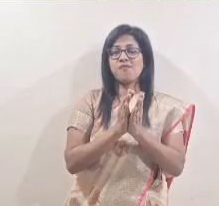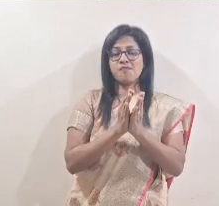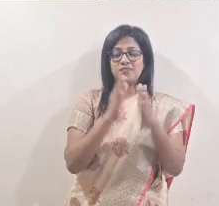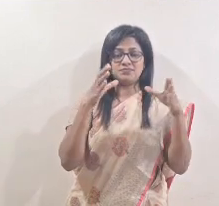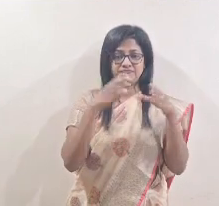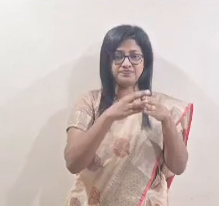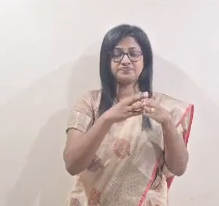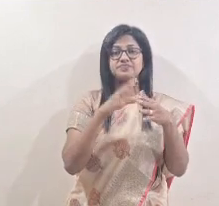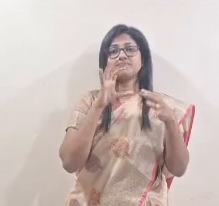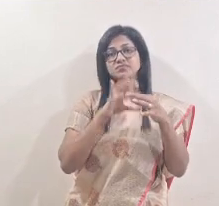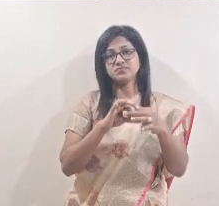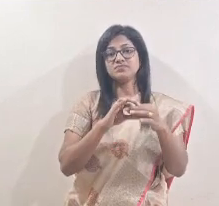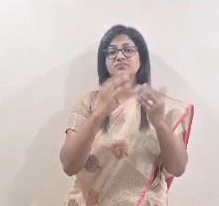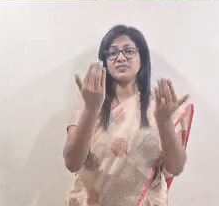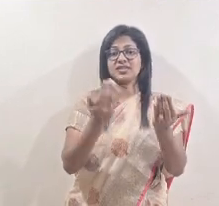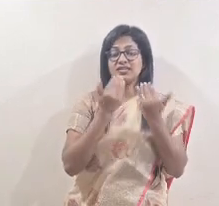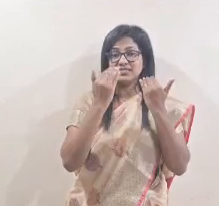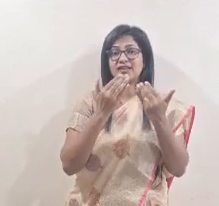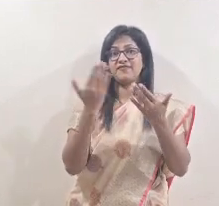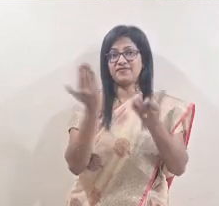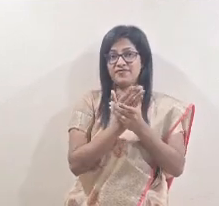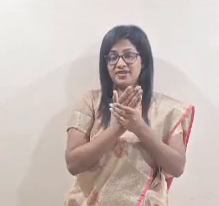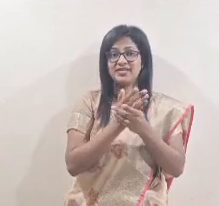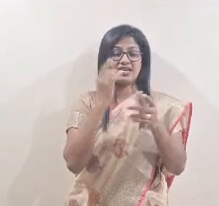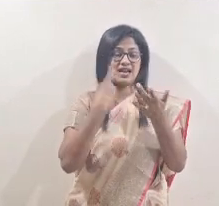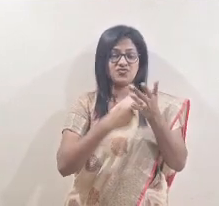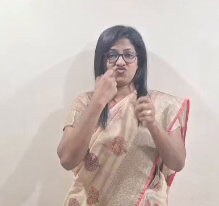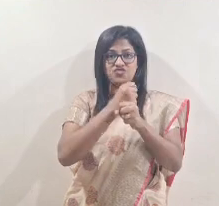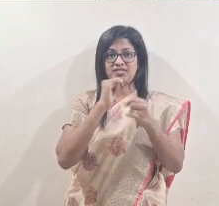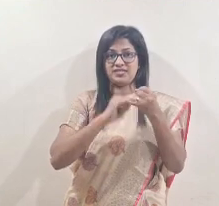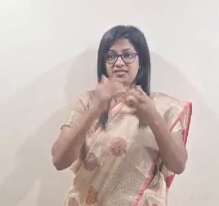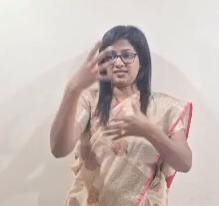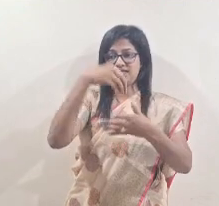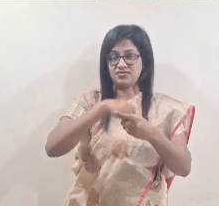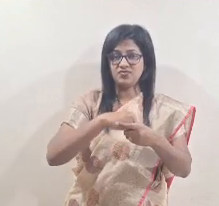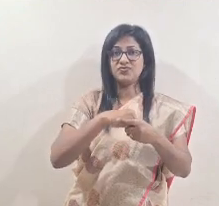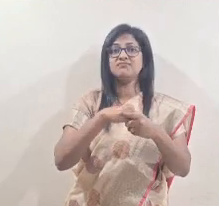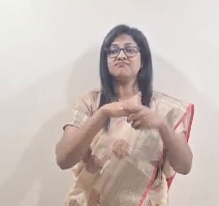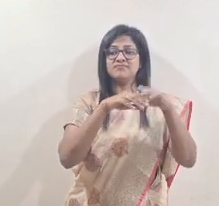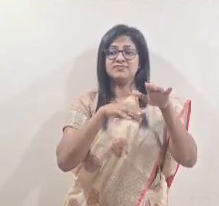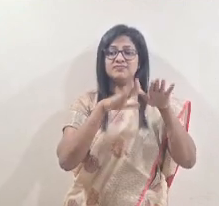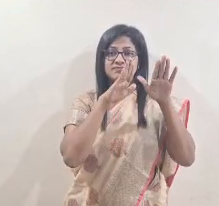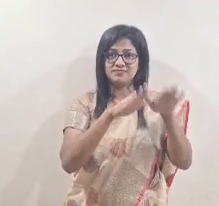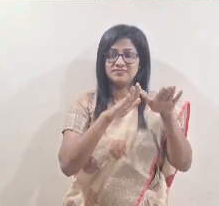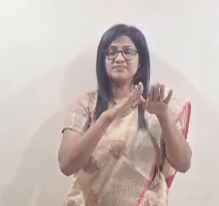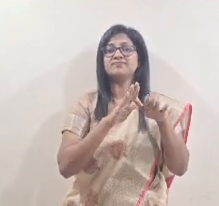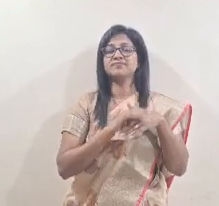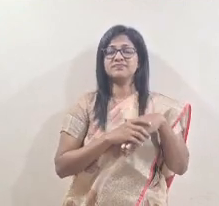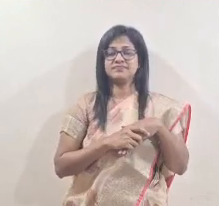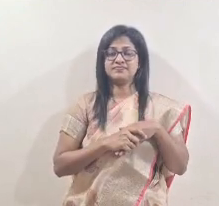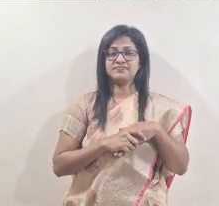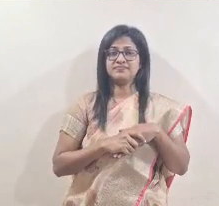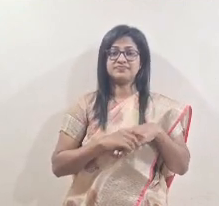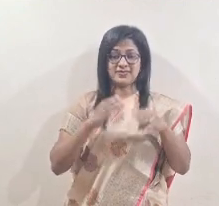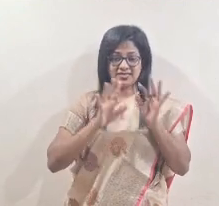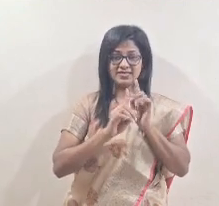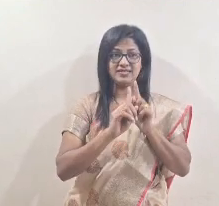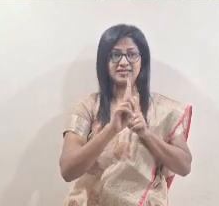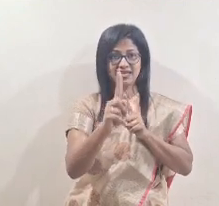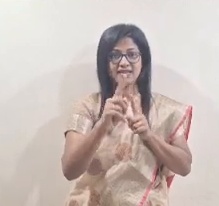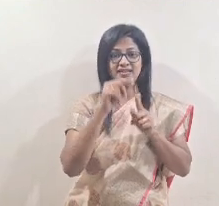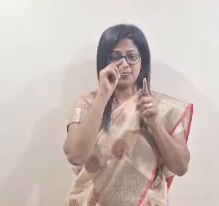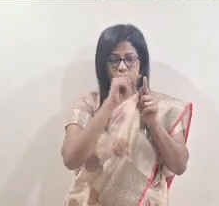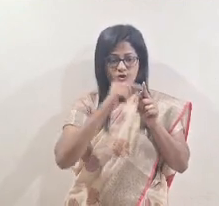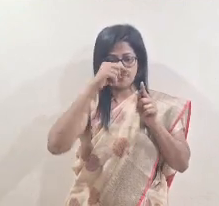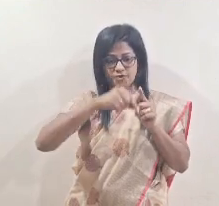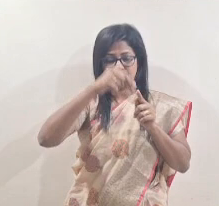this basically the shapefile which you are inputting in the ArcGIS, that is basically a line type shapefile. So line is basically a series of